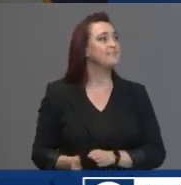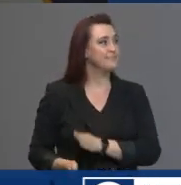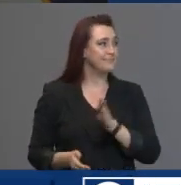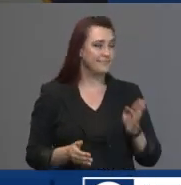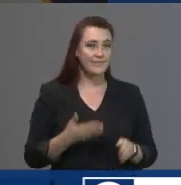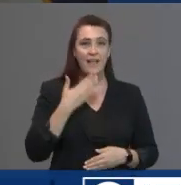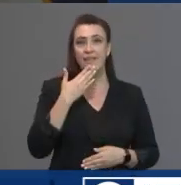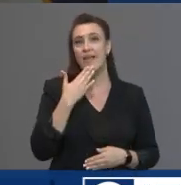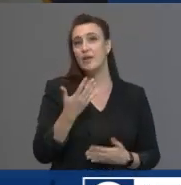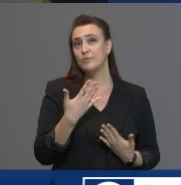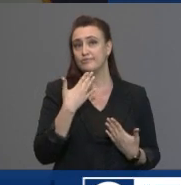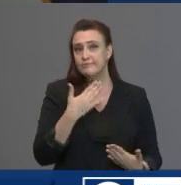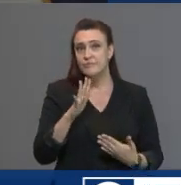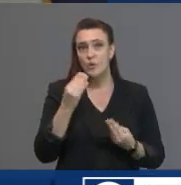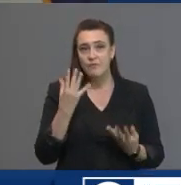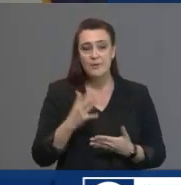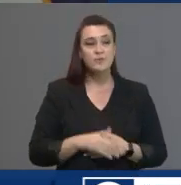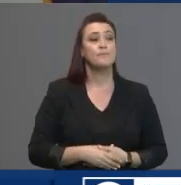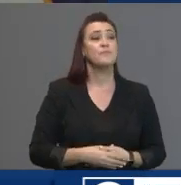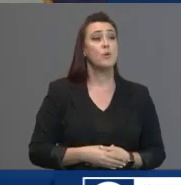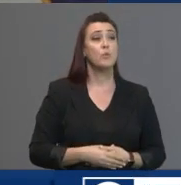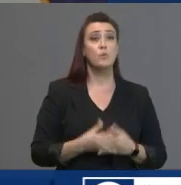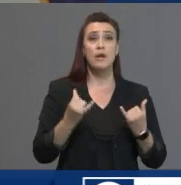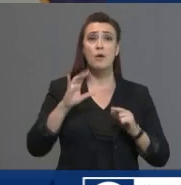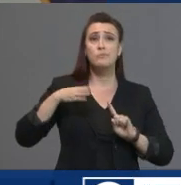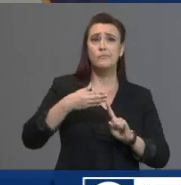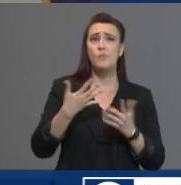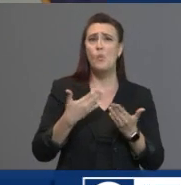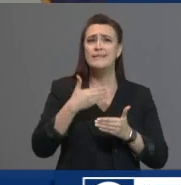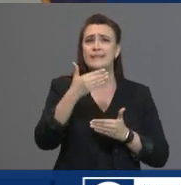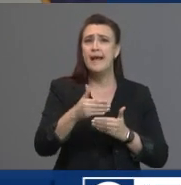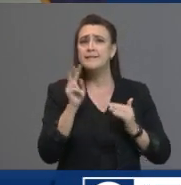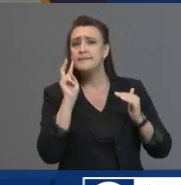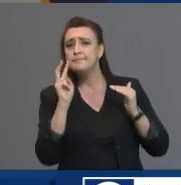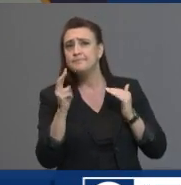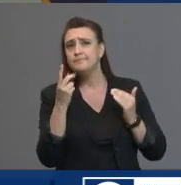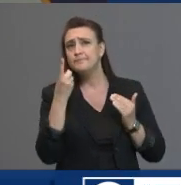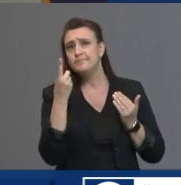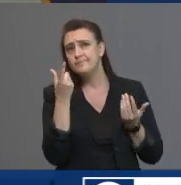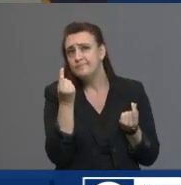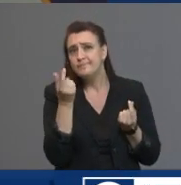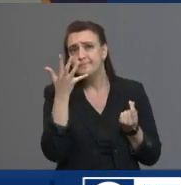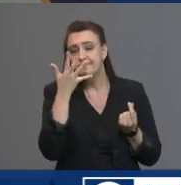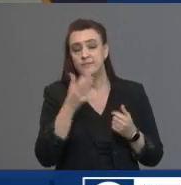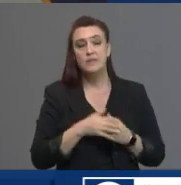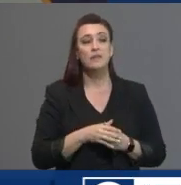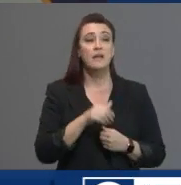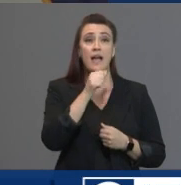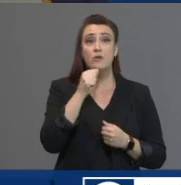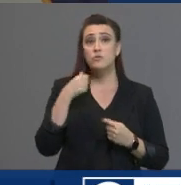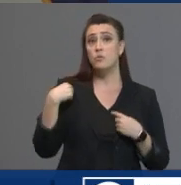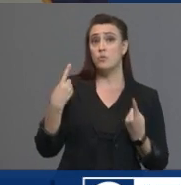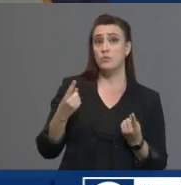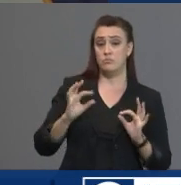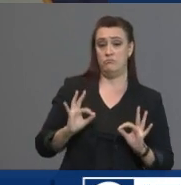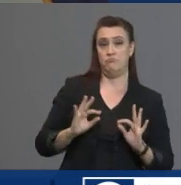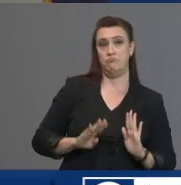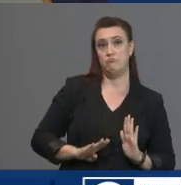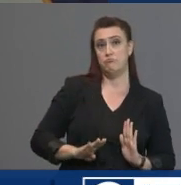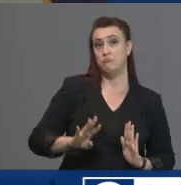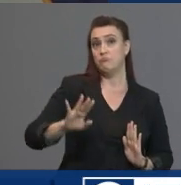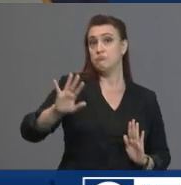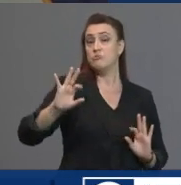that. So let's talk about what's next. Arizona is headed in the right